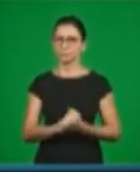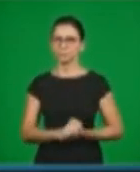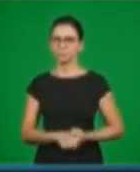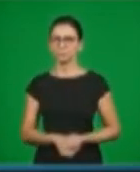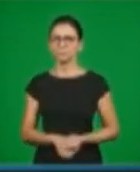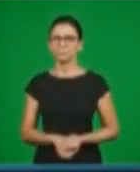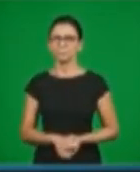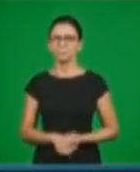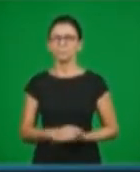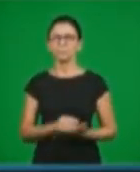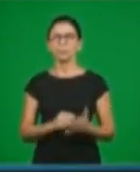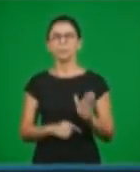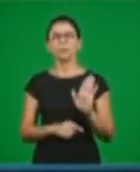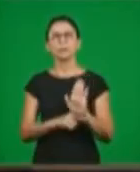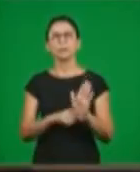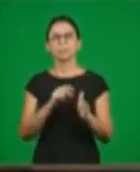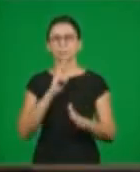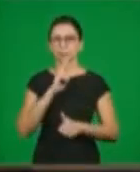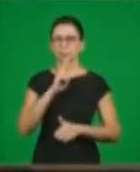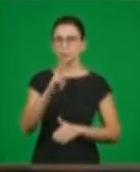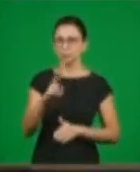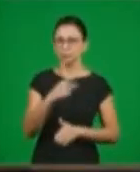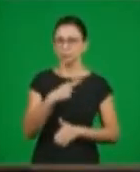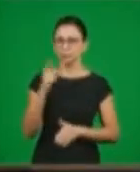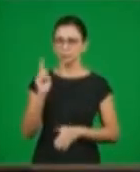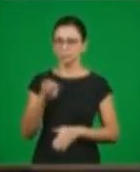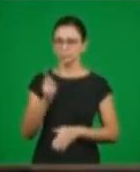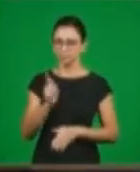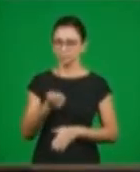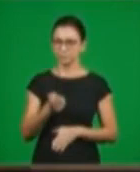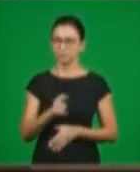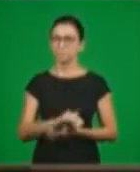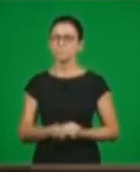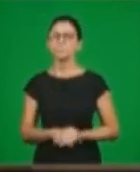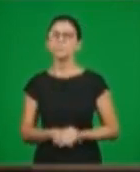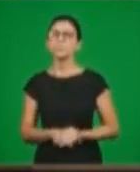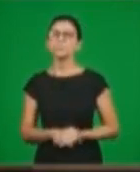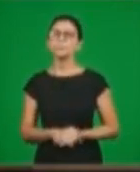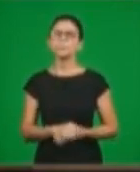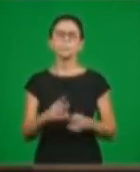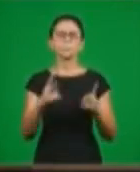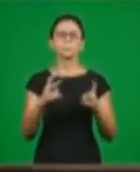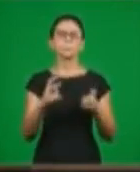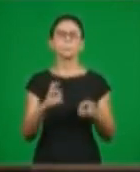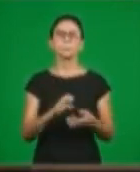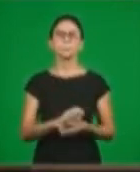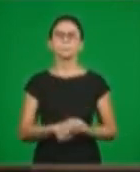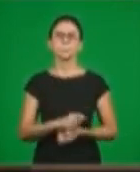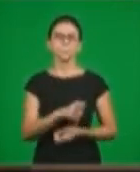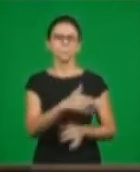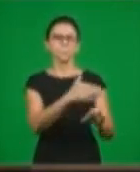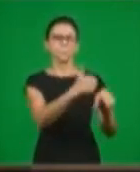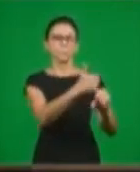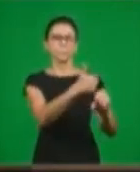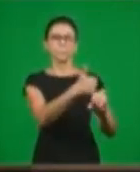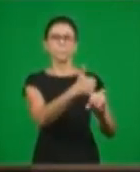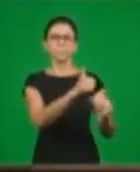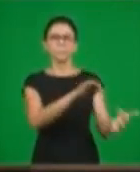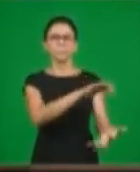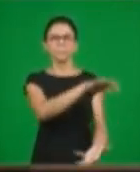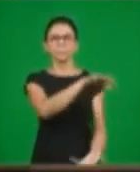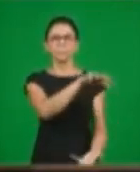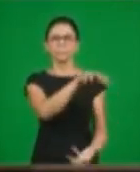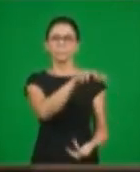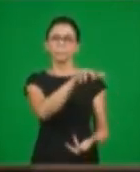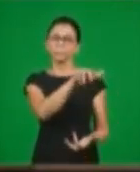Helping in the answer. We're living the world, we're living